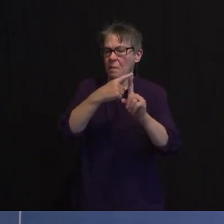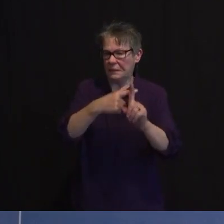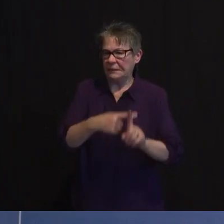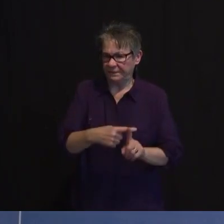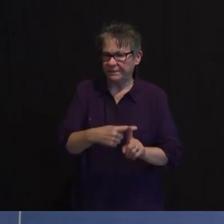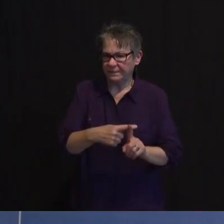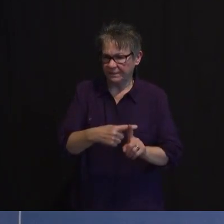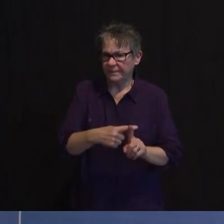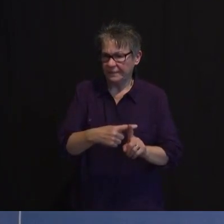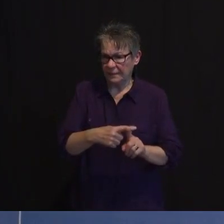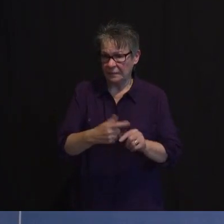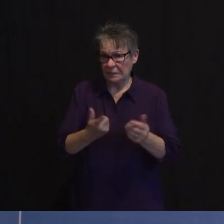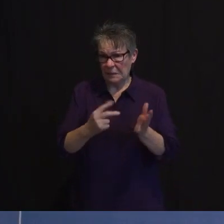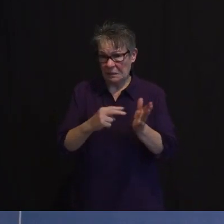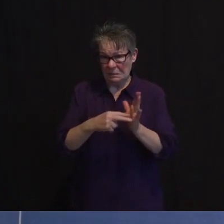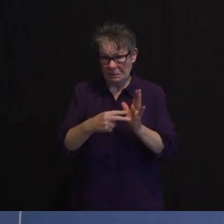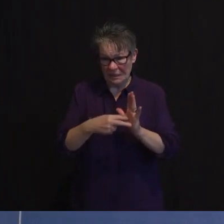46.22%.